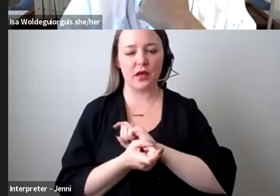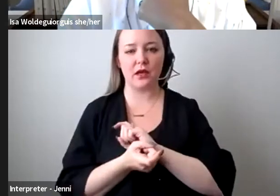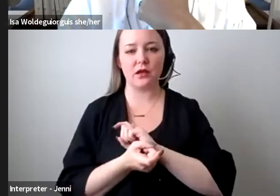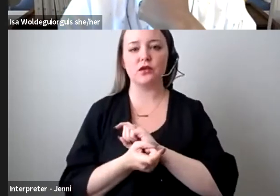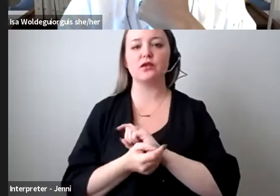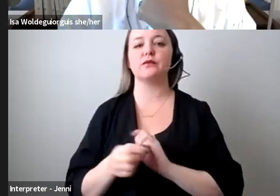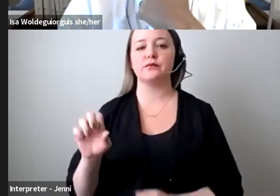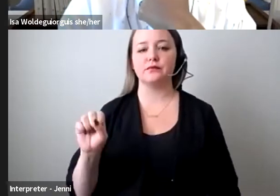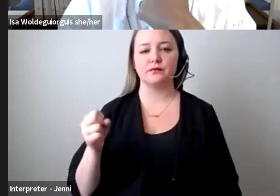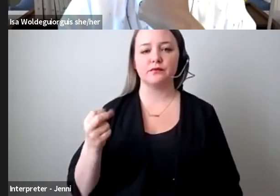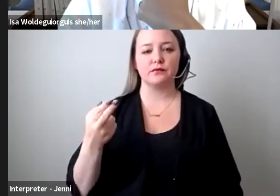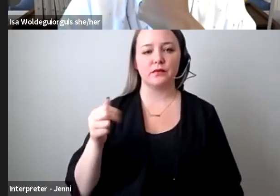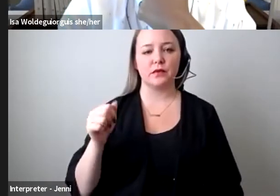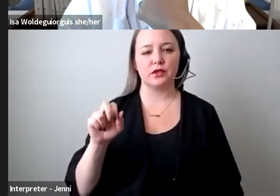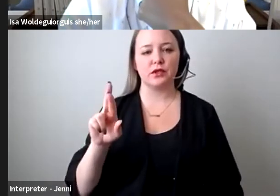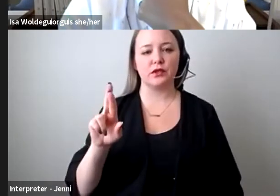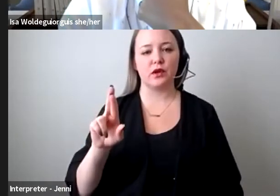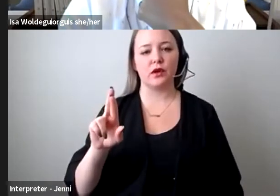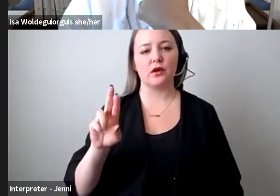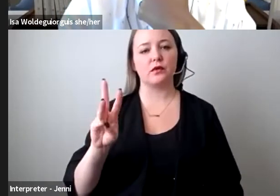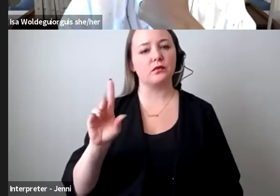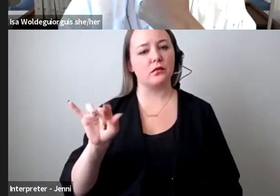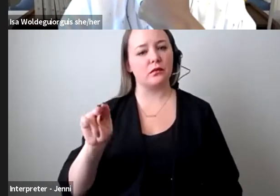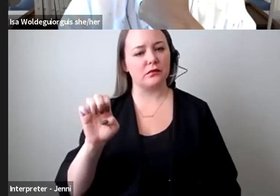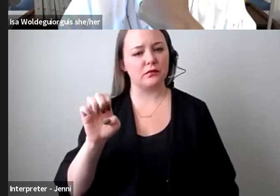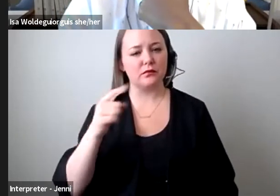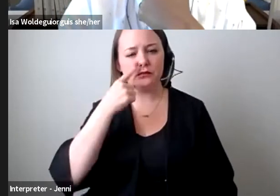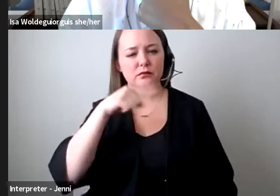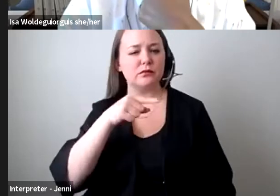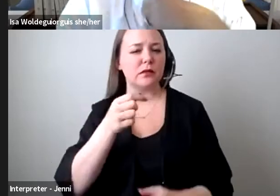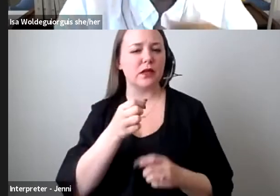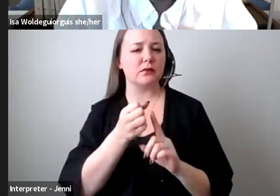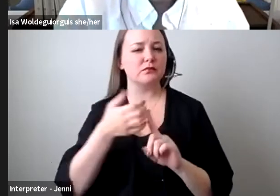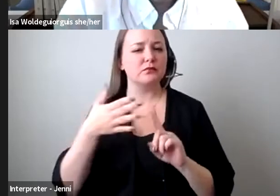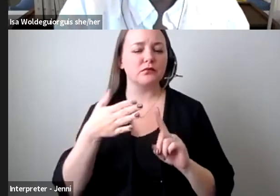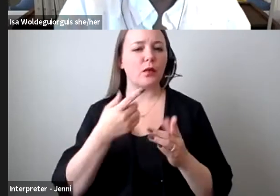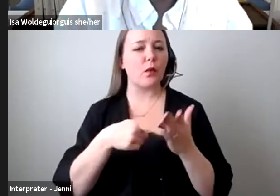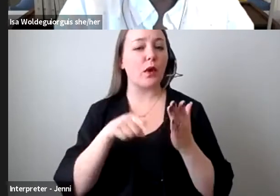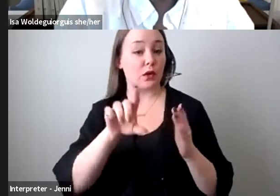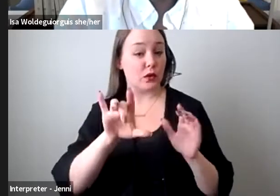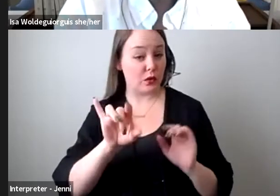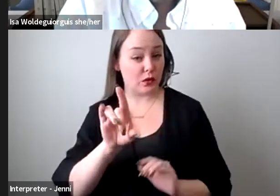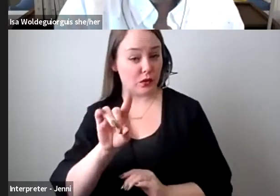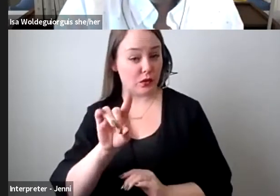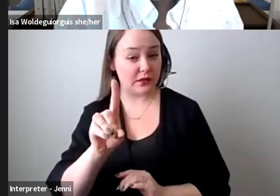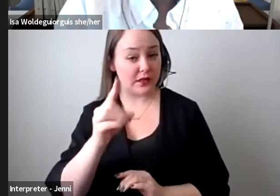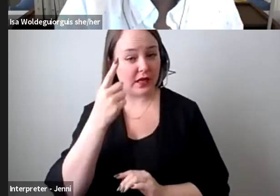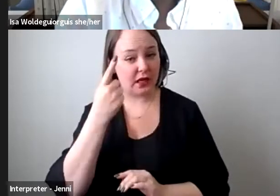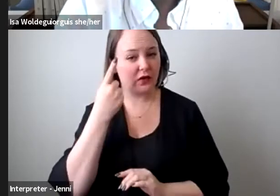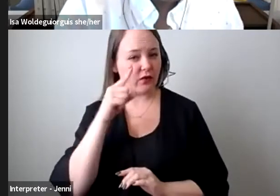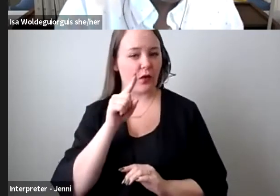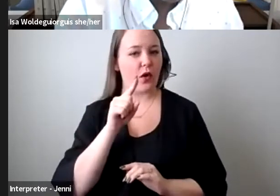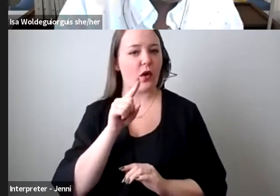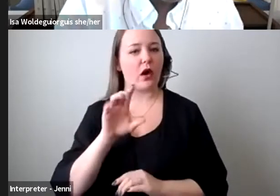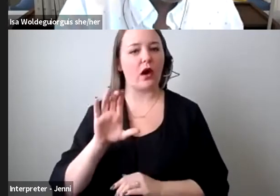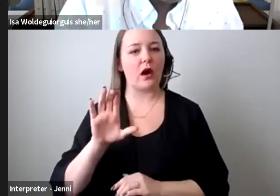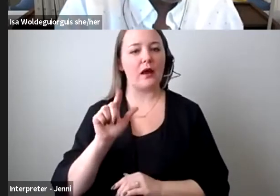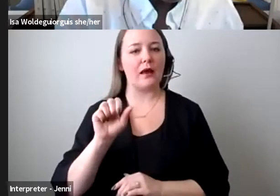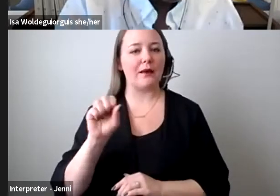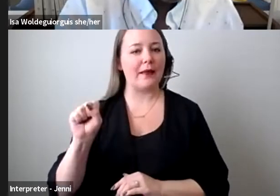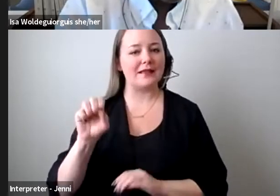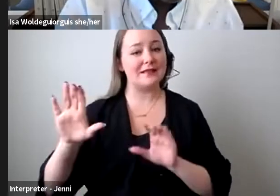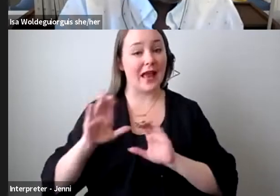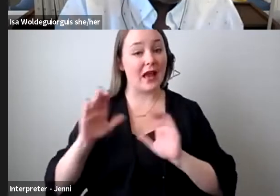you to talk about what you did with what happened to you in terms of the class action lawsuit